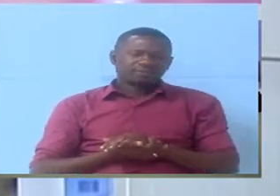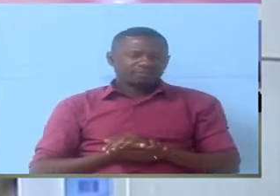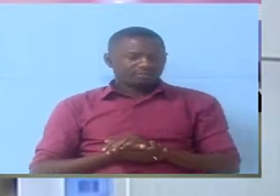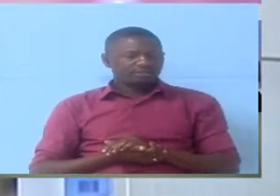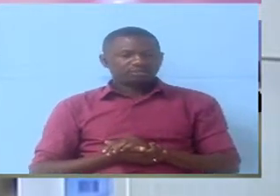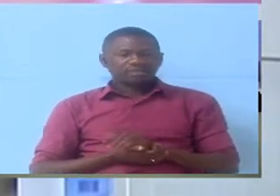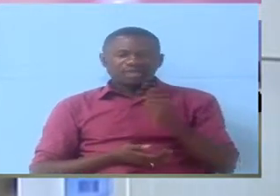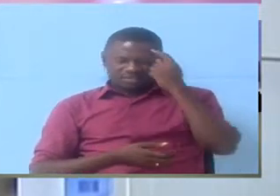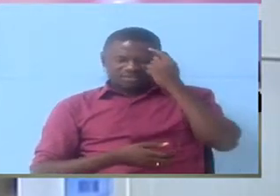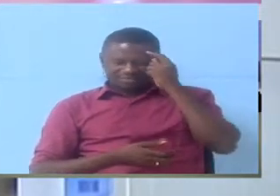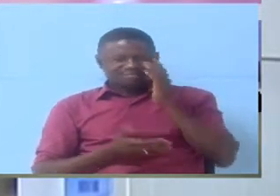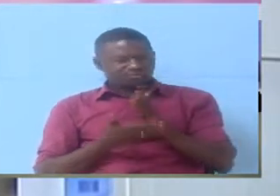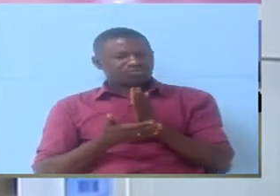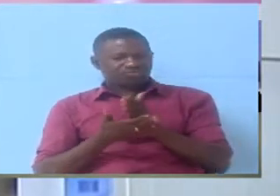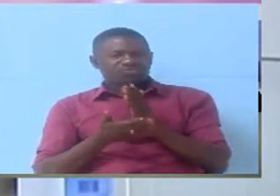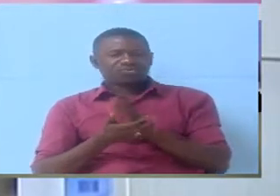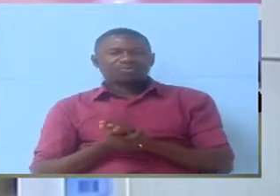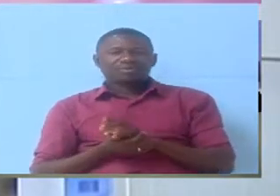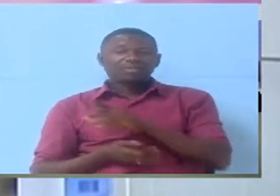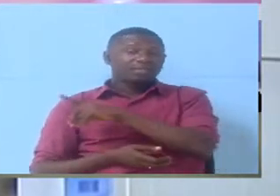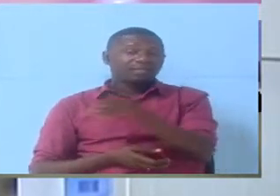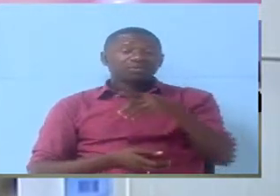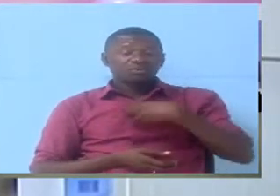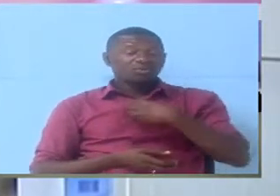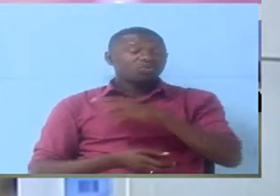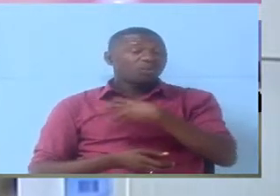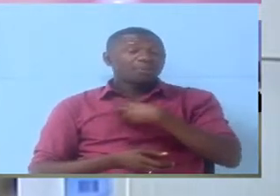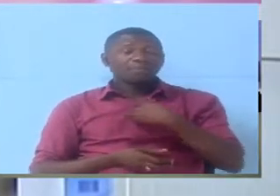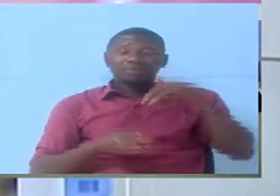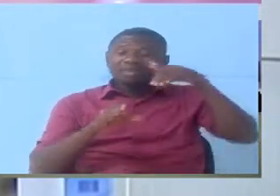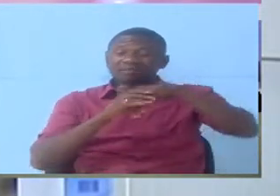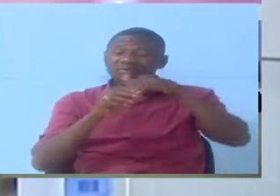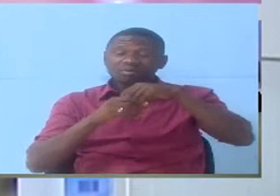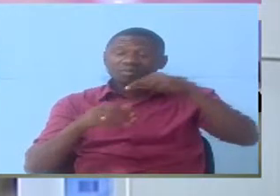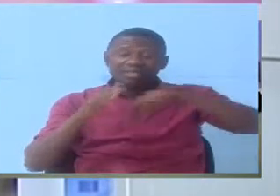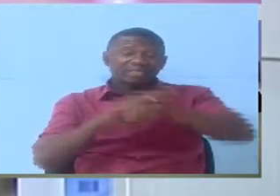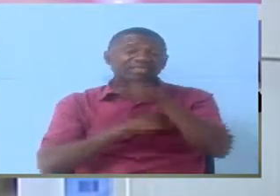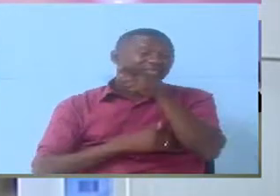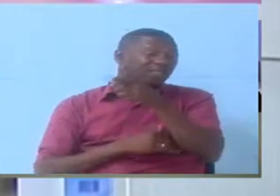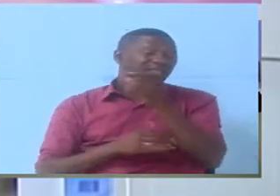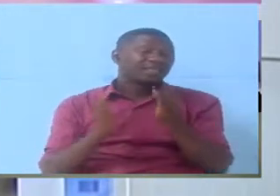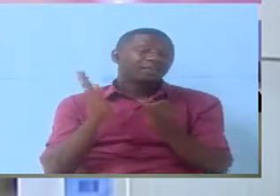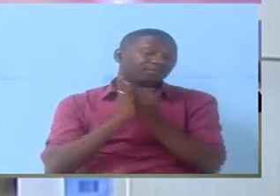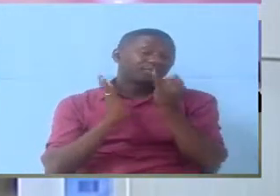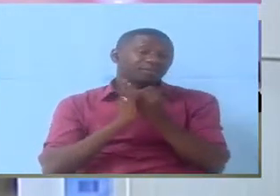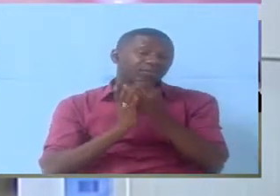Absolutely, council. They don't want me to have anything to do with that investigation.